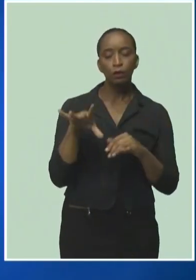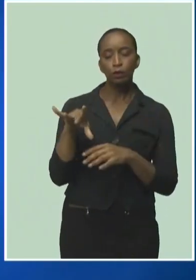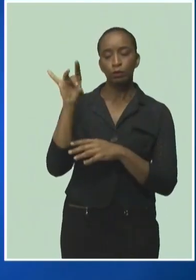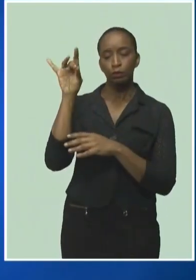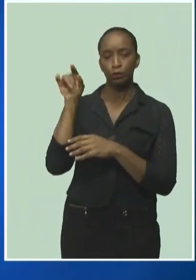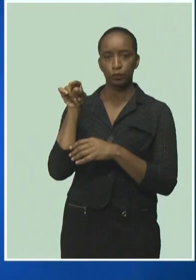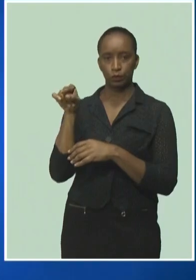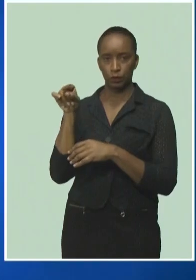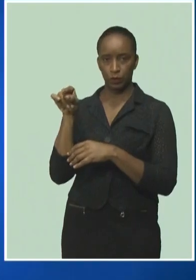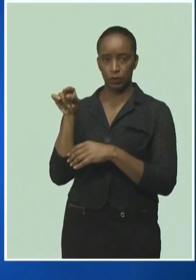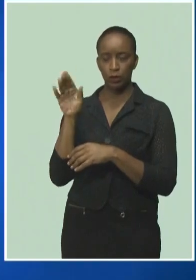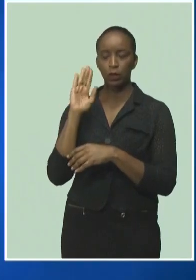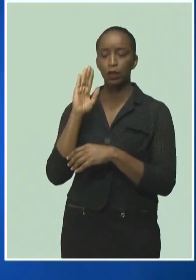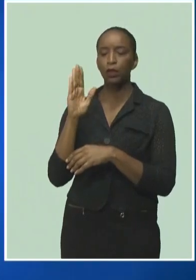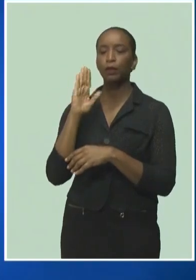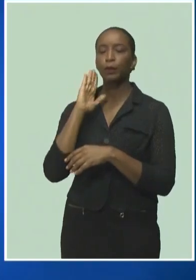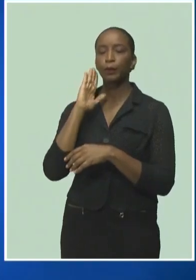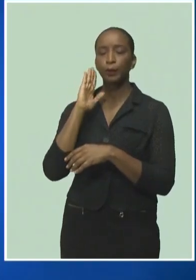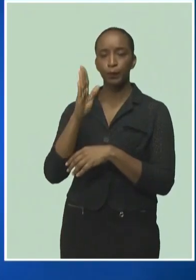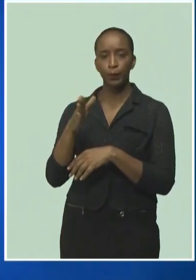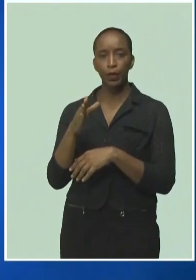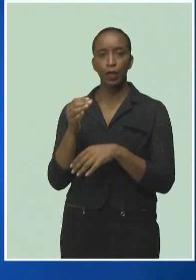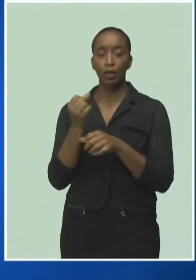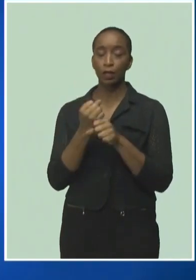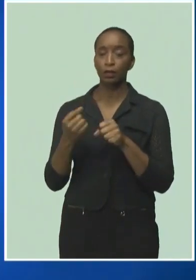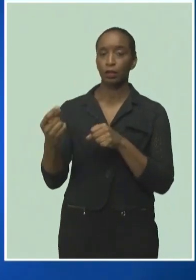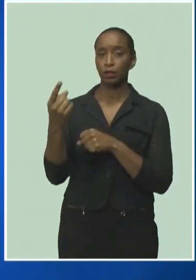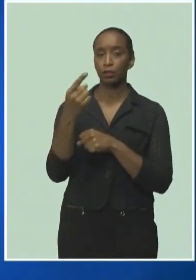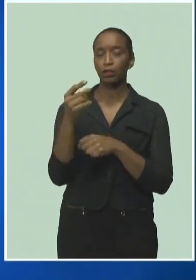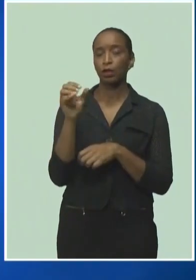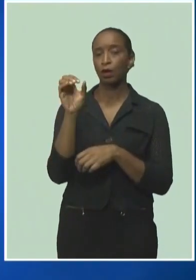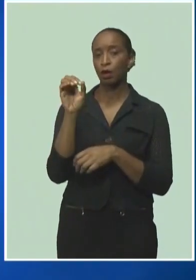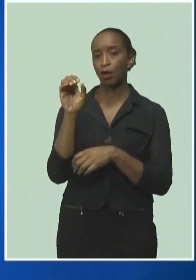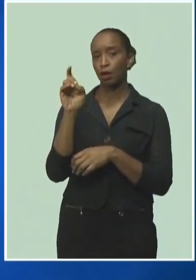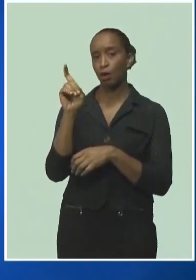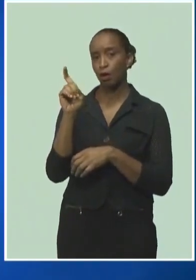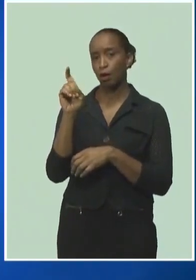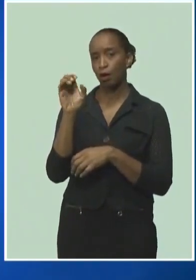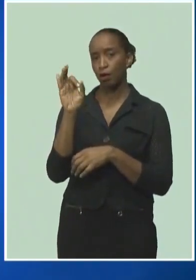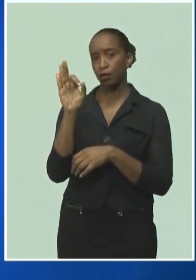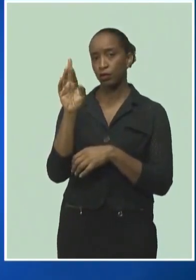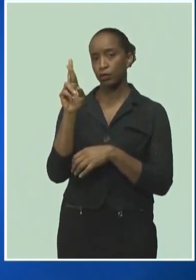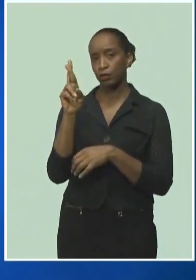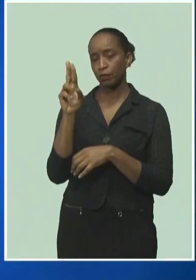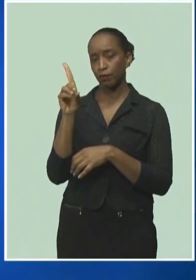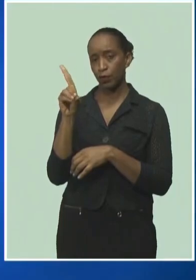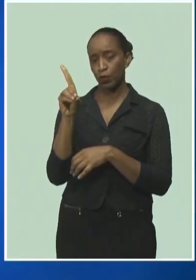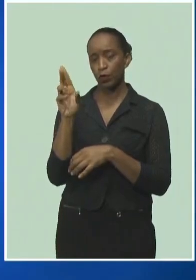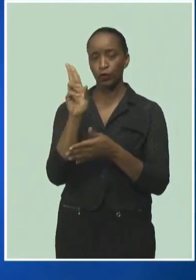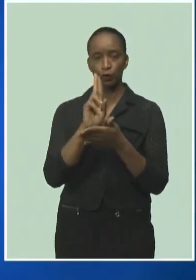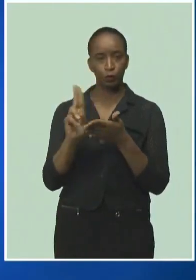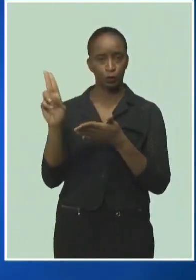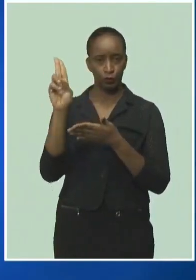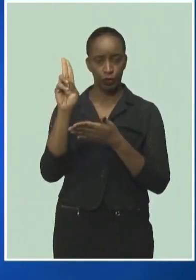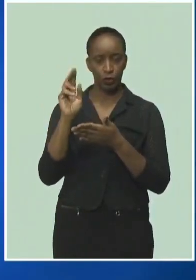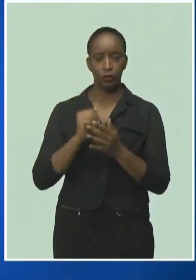University in October next year to undertake fully sponsored postgraduate studies.